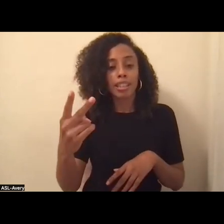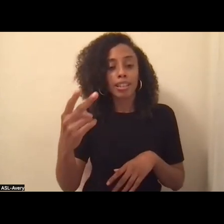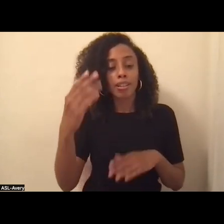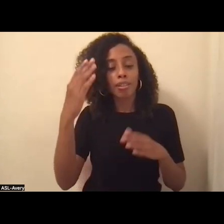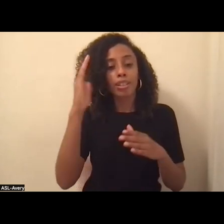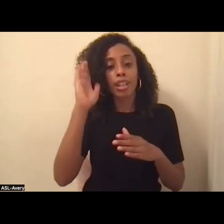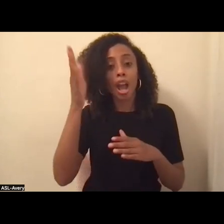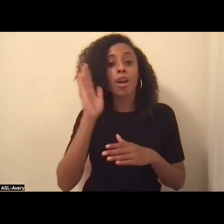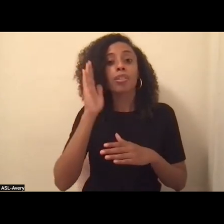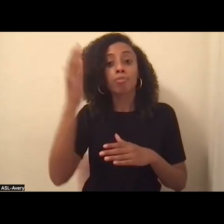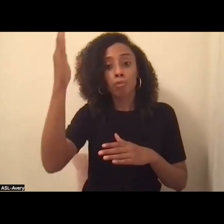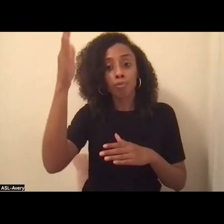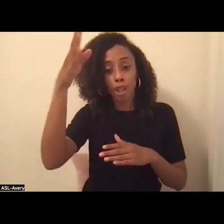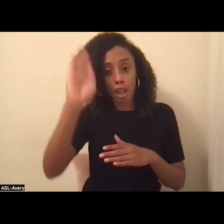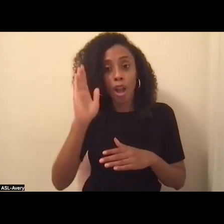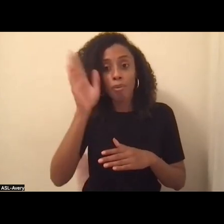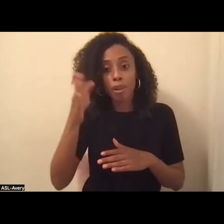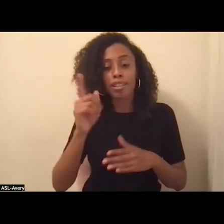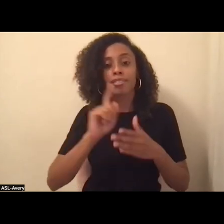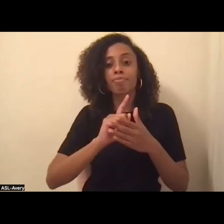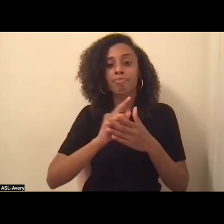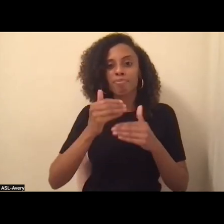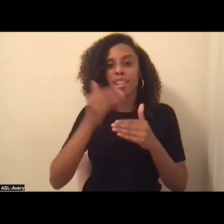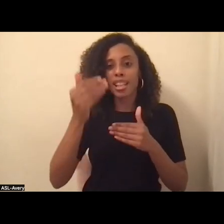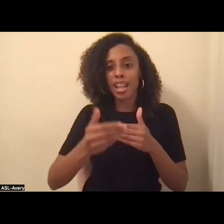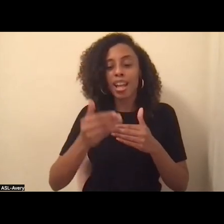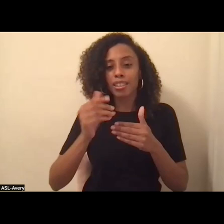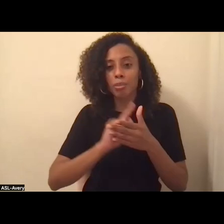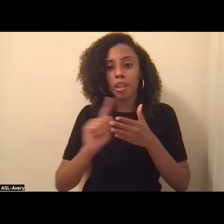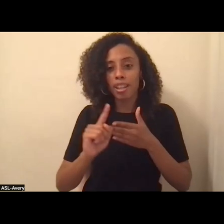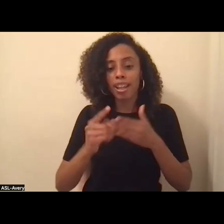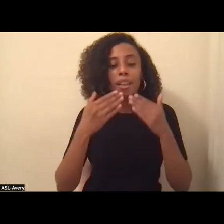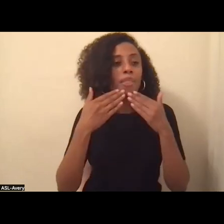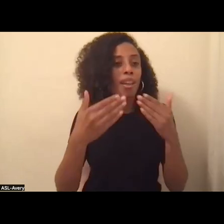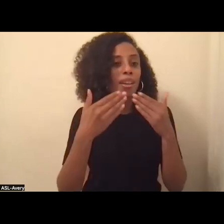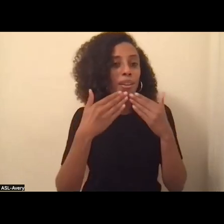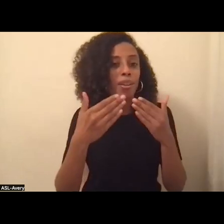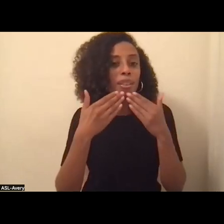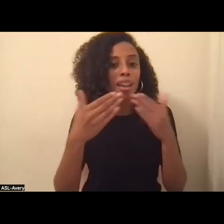week. Thank you. Thank y'all.